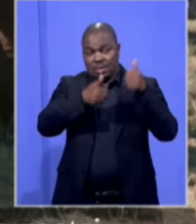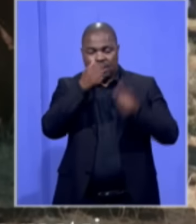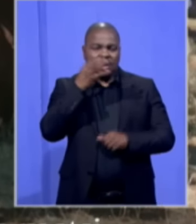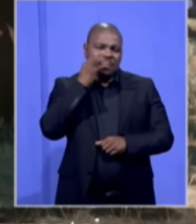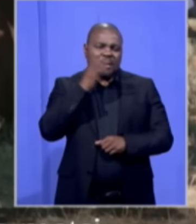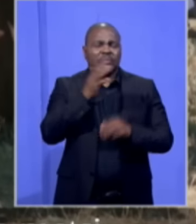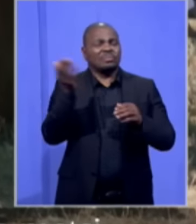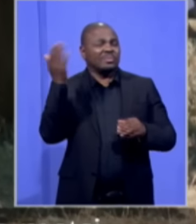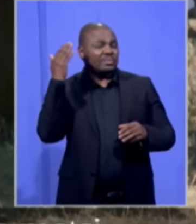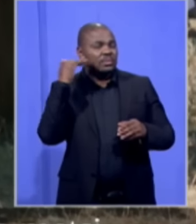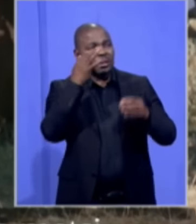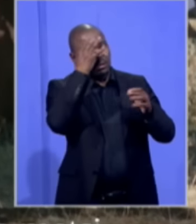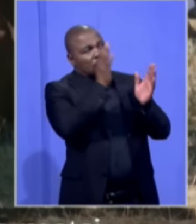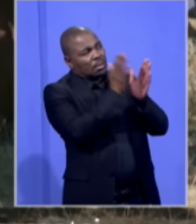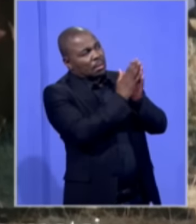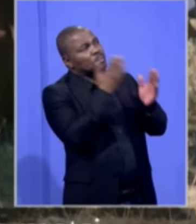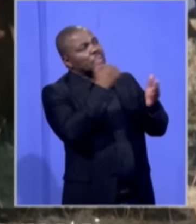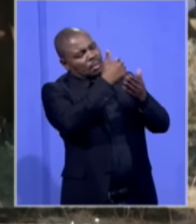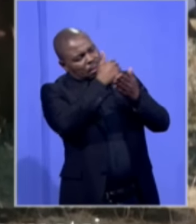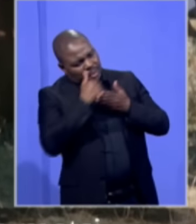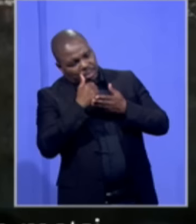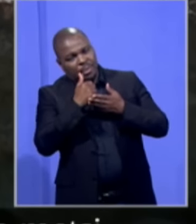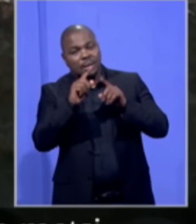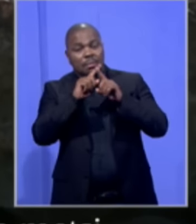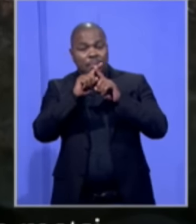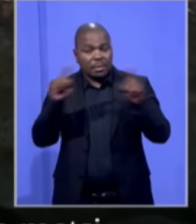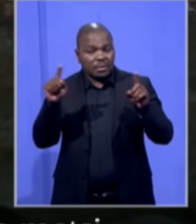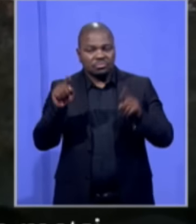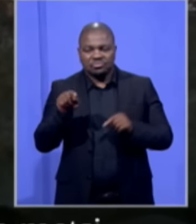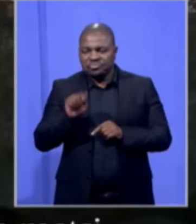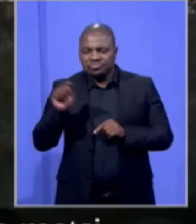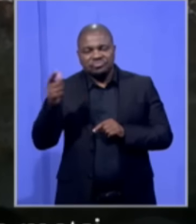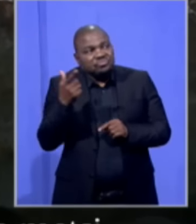ba ikuela go puso go rarabolola seemo sa bona fela boikolo jwa bona